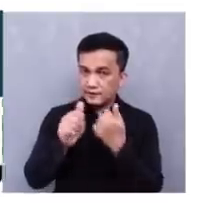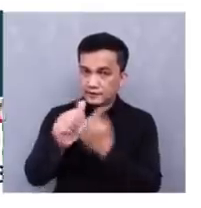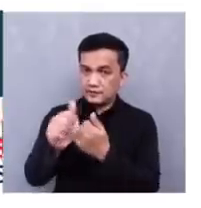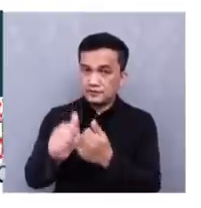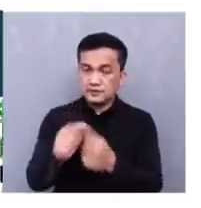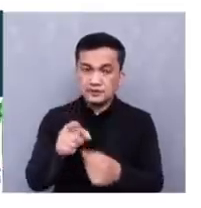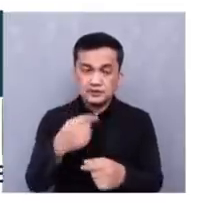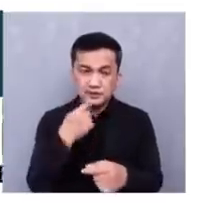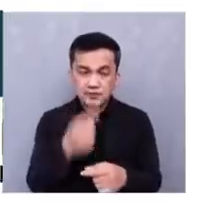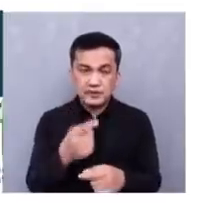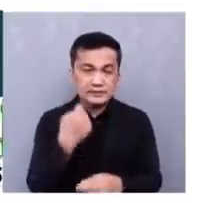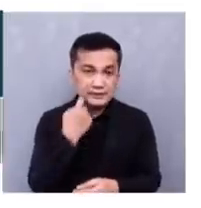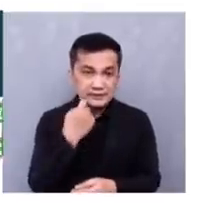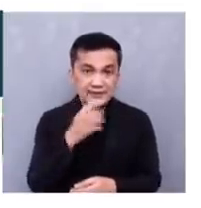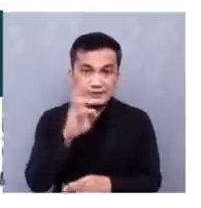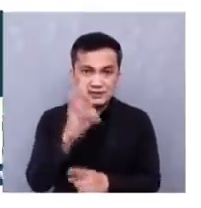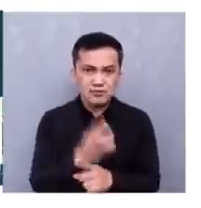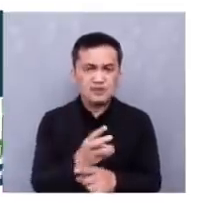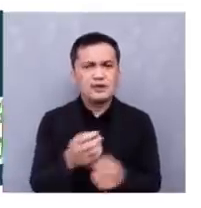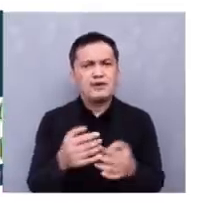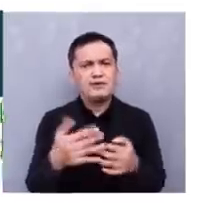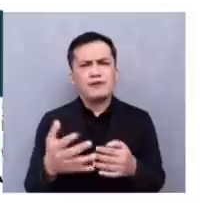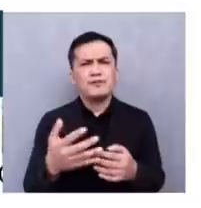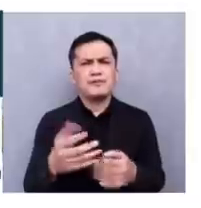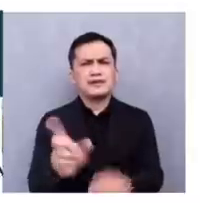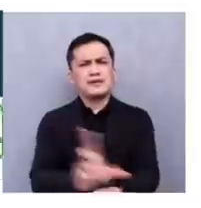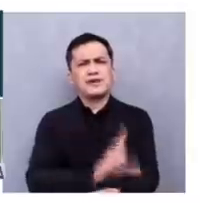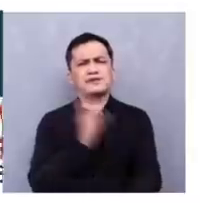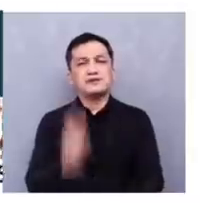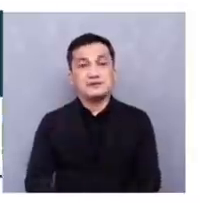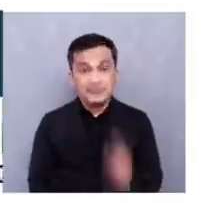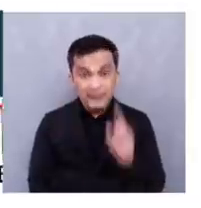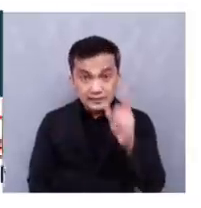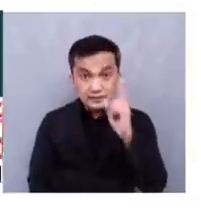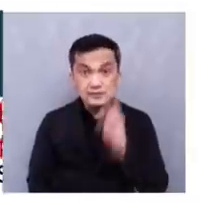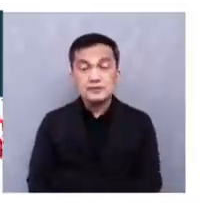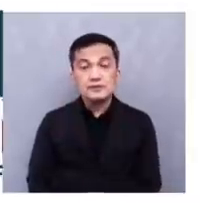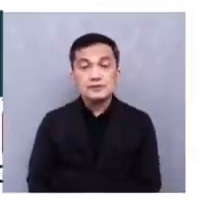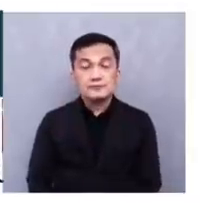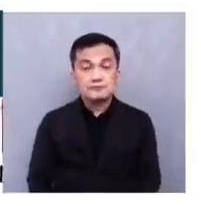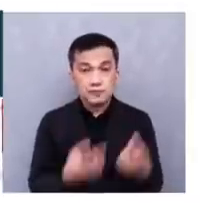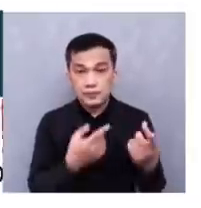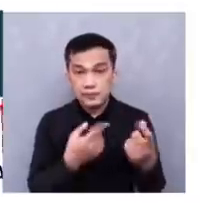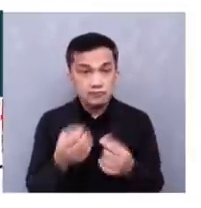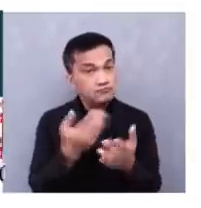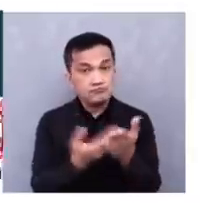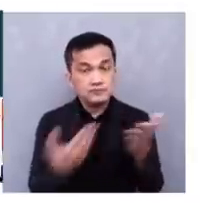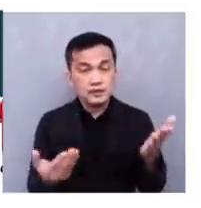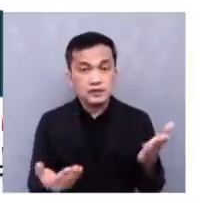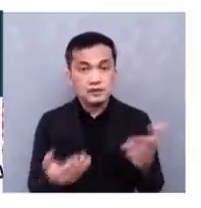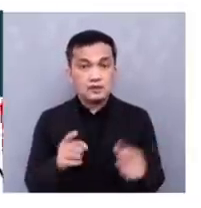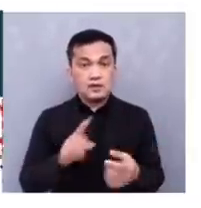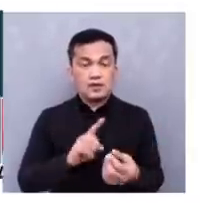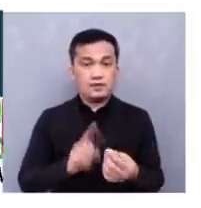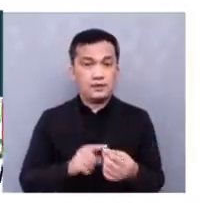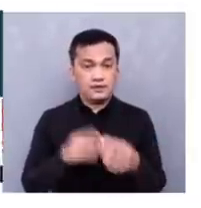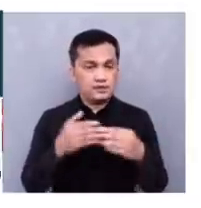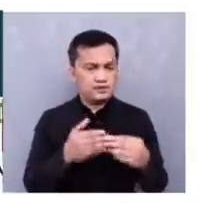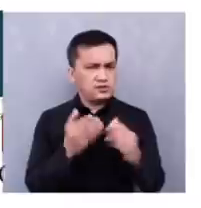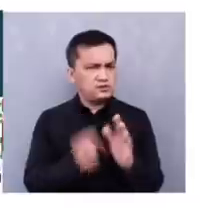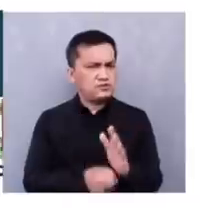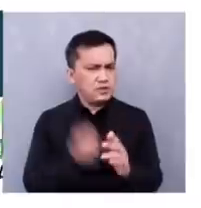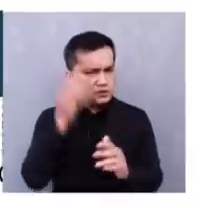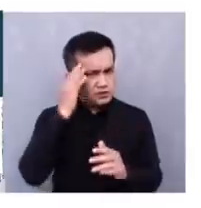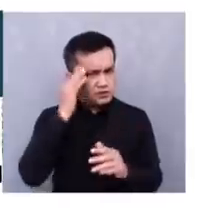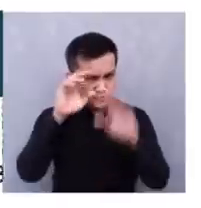you have 6 more months, and that's a lot of time, to get things done. But in terms of leadership, we do know that the president